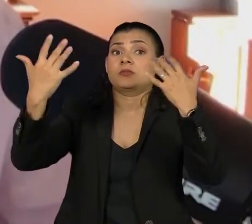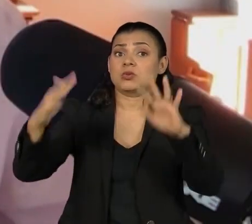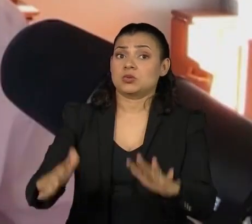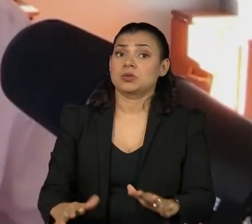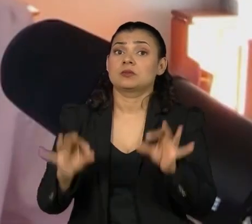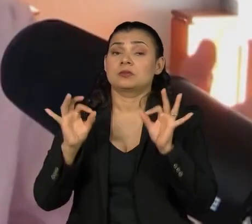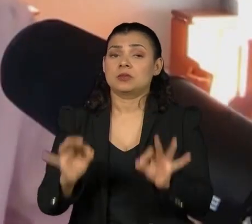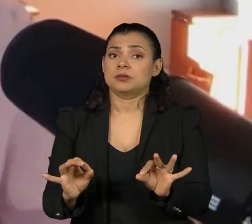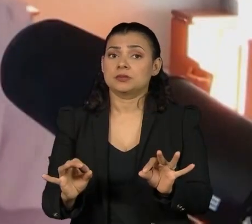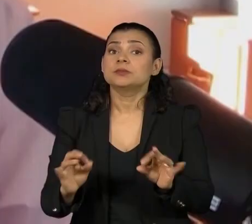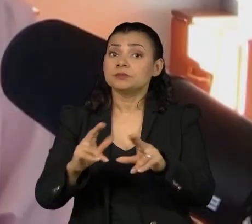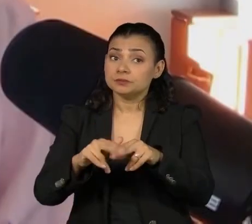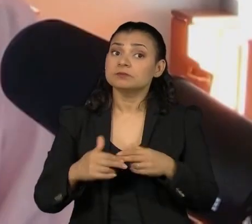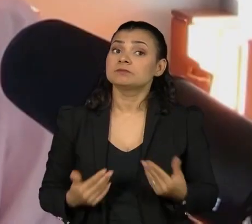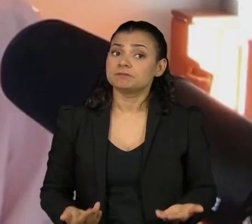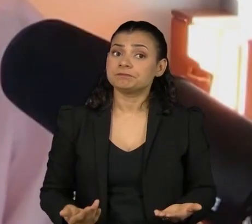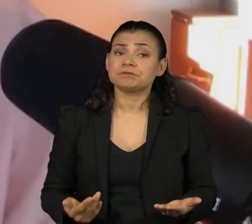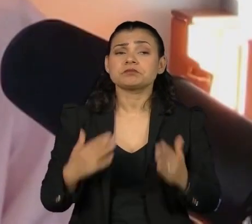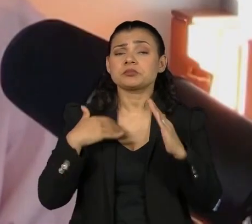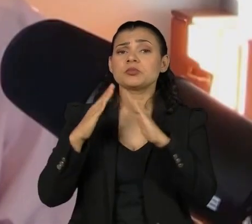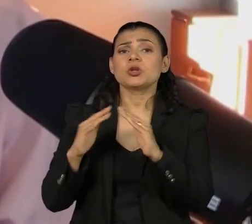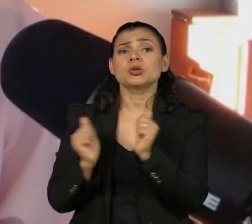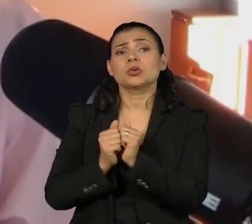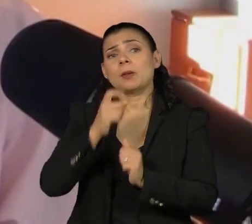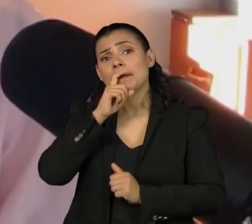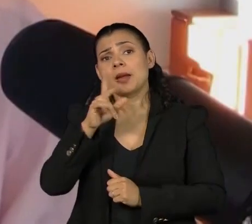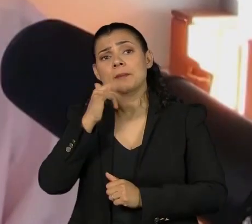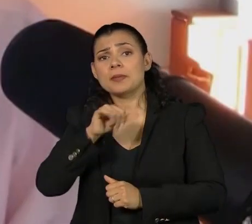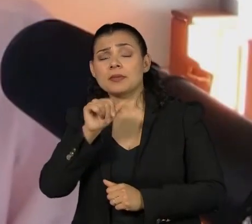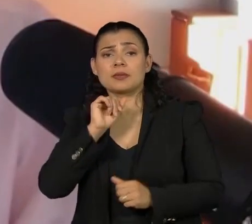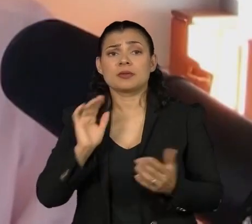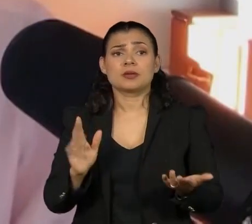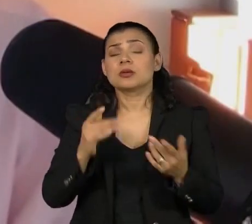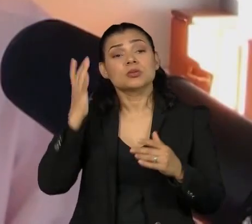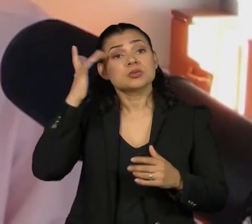stuff, and they'll live with their parents. And we don't know what happens when they reach their 40s, but they just live with their parents.